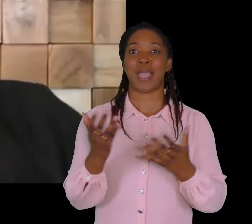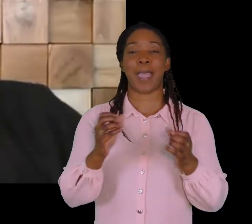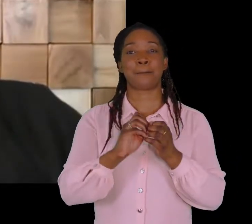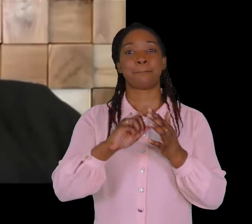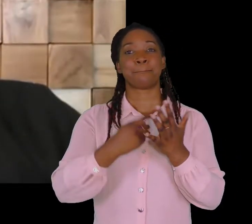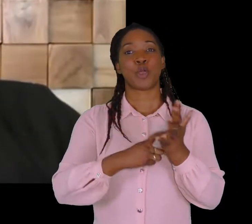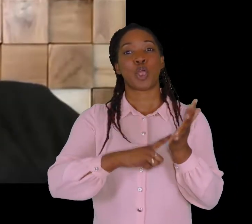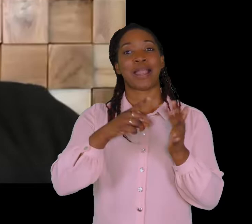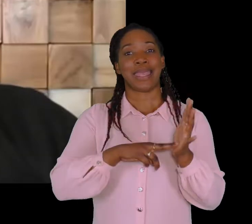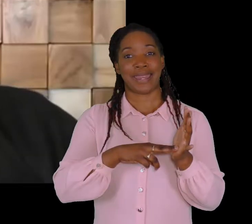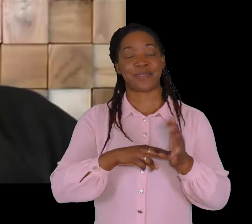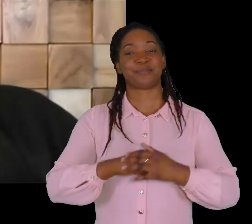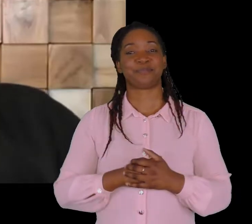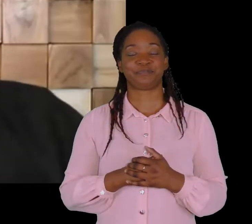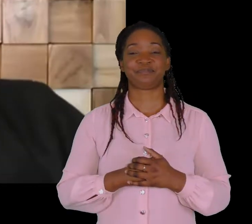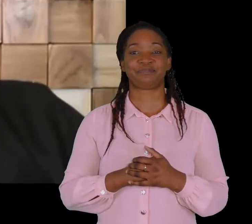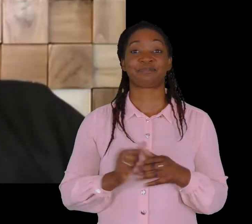in Berlin from 2003 to